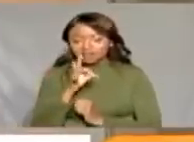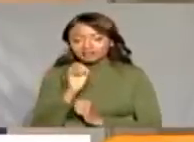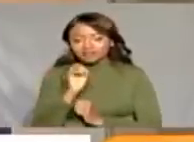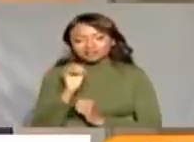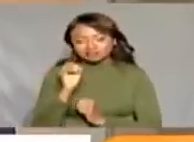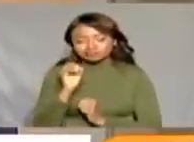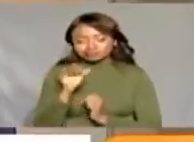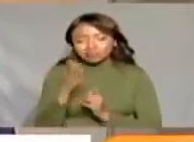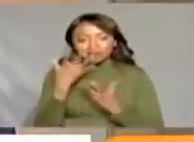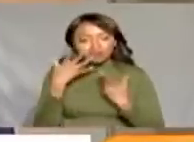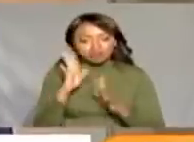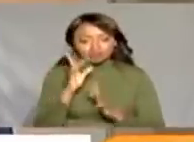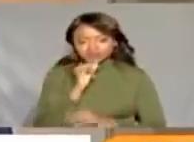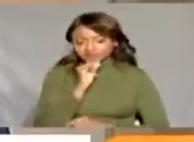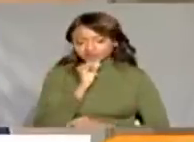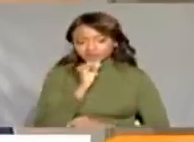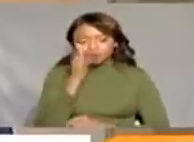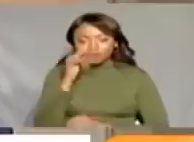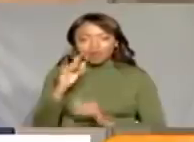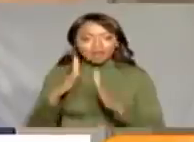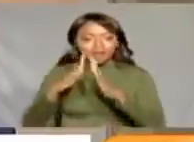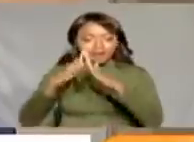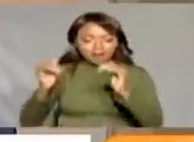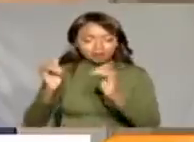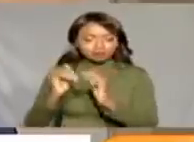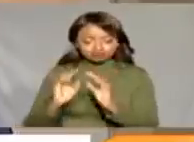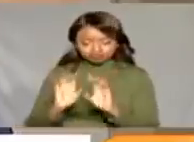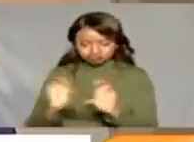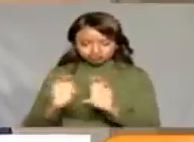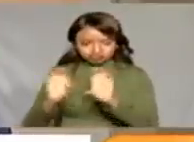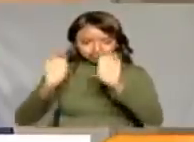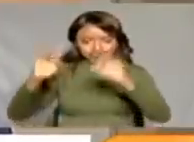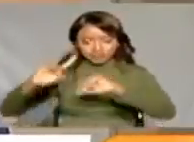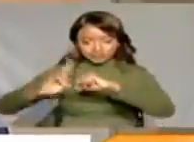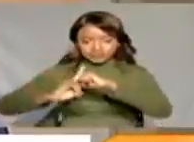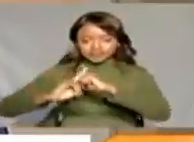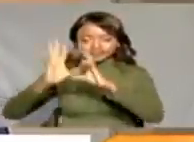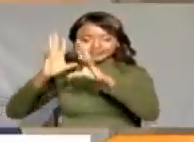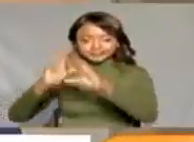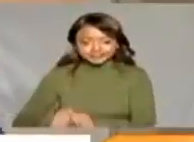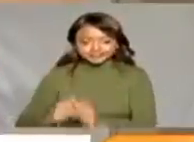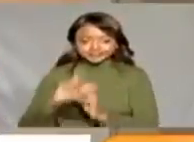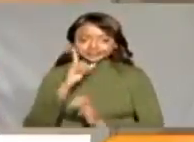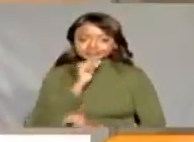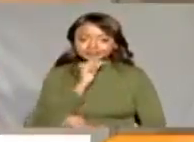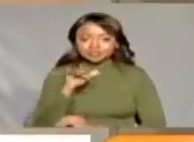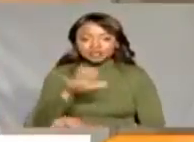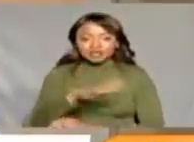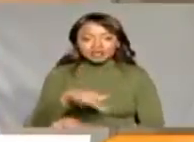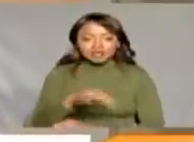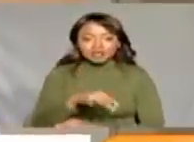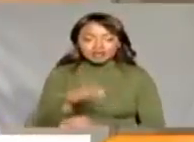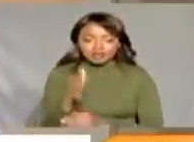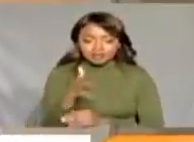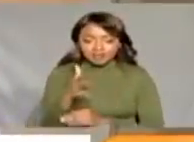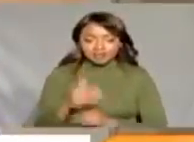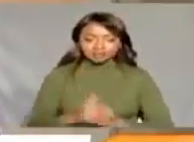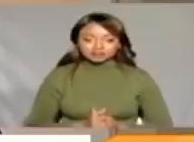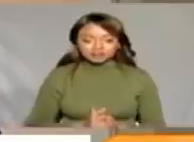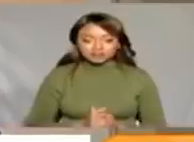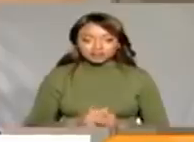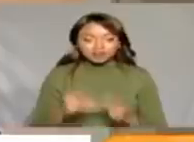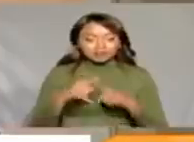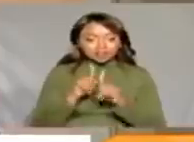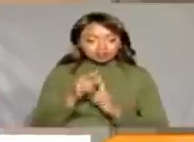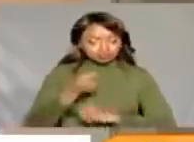are listed as missing following the collapse of a six-storey building in Tassia, Embakasi East Constituency here in Nairobi.